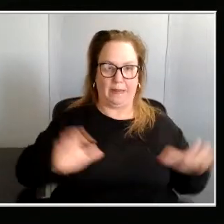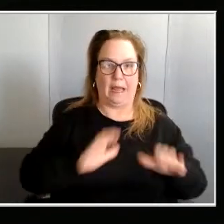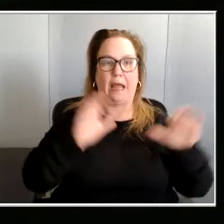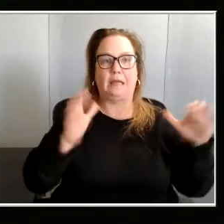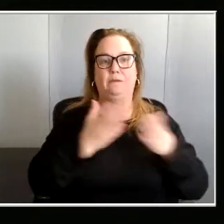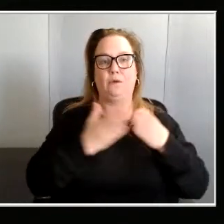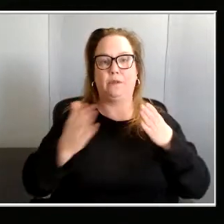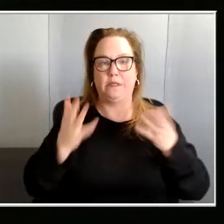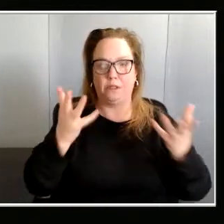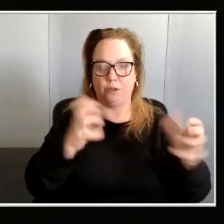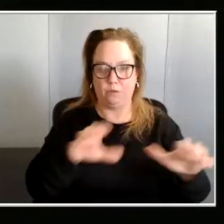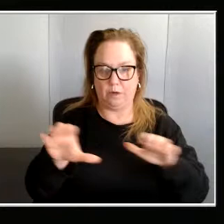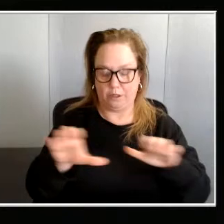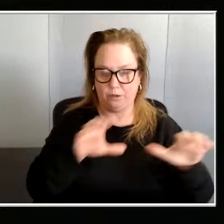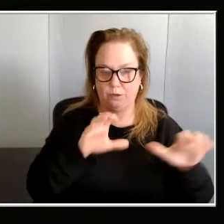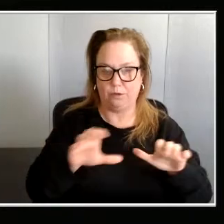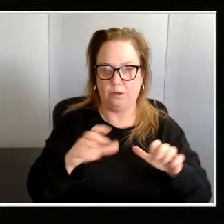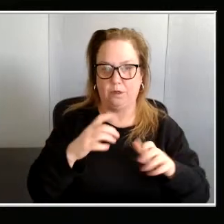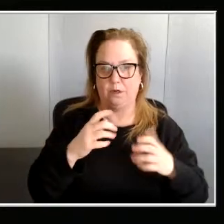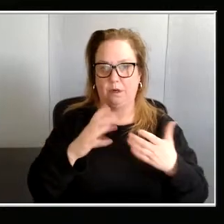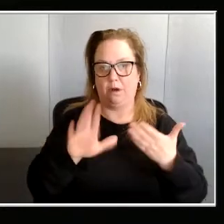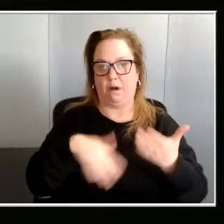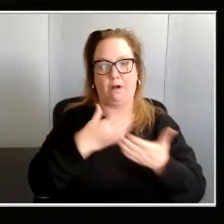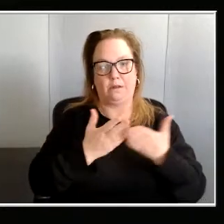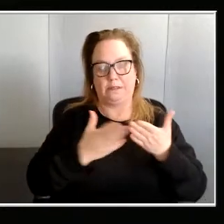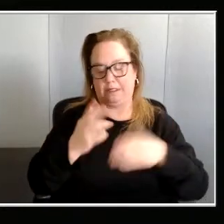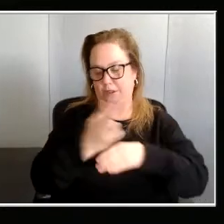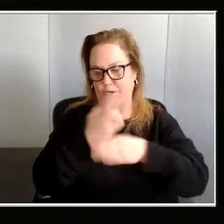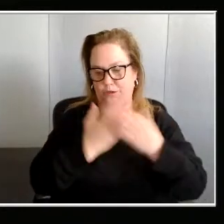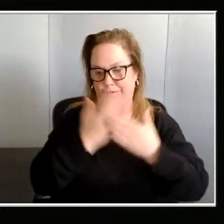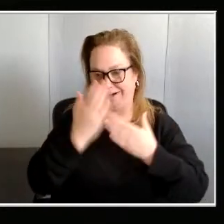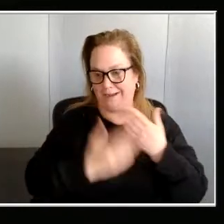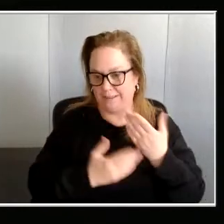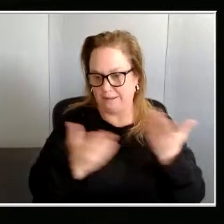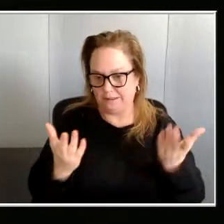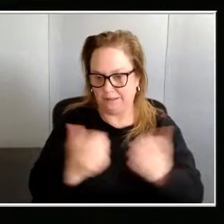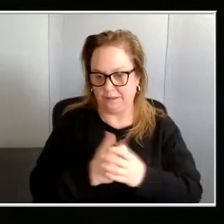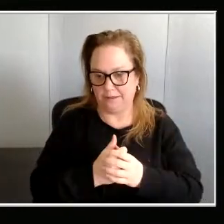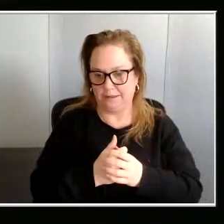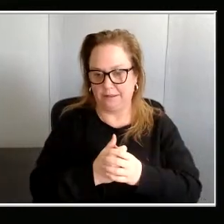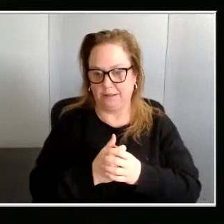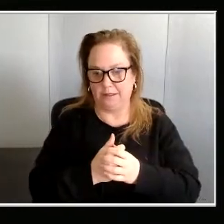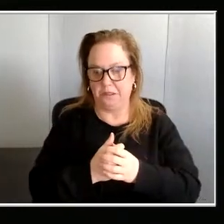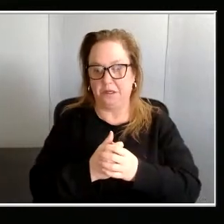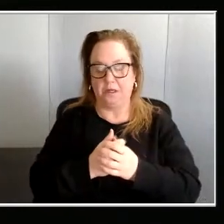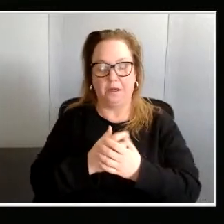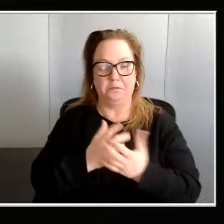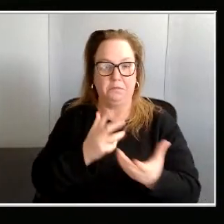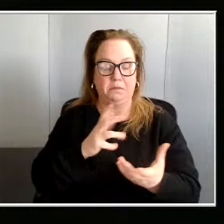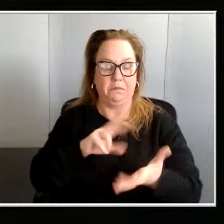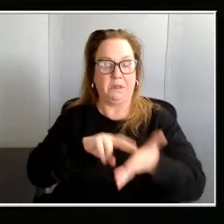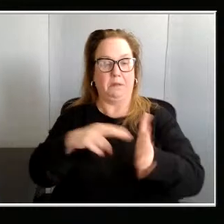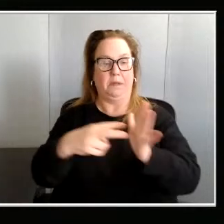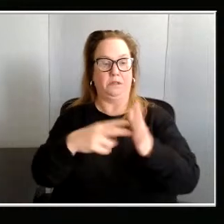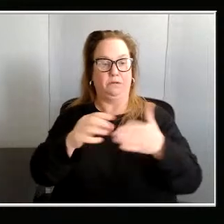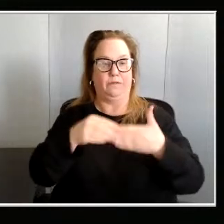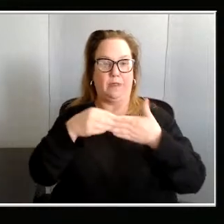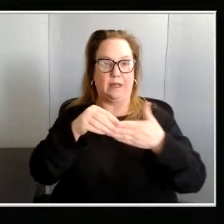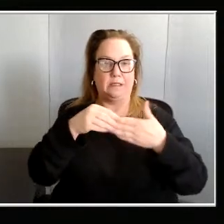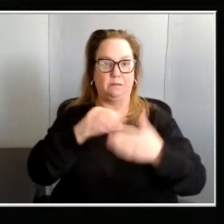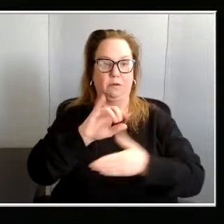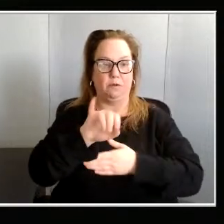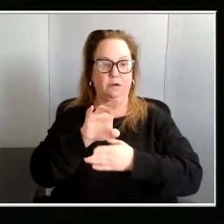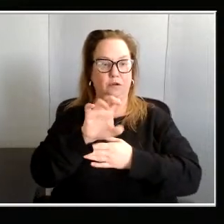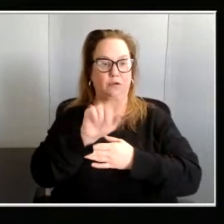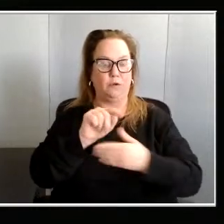you want to do. And almost all of those things involve using your hands, and that in turn keeps you flexible, the joints moving,